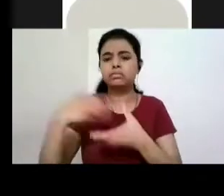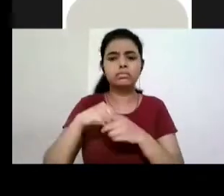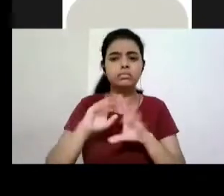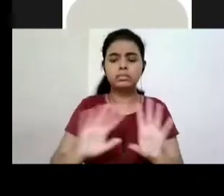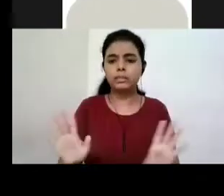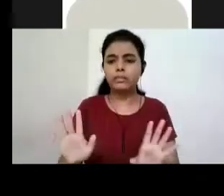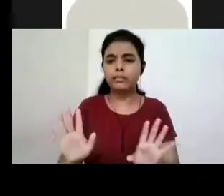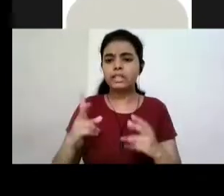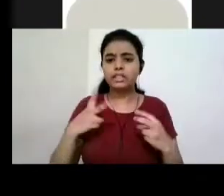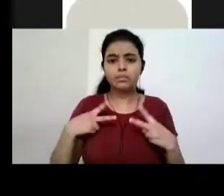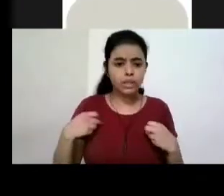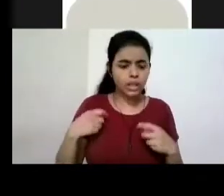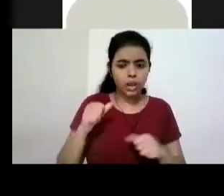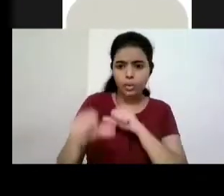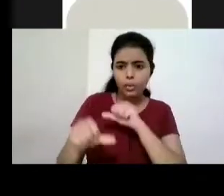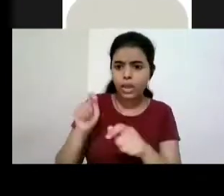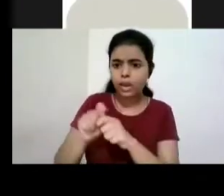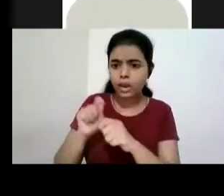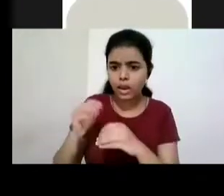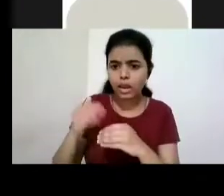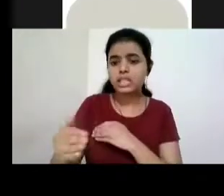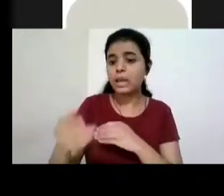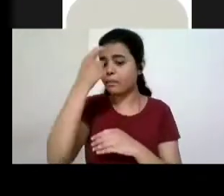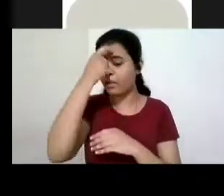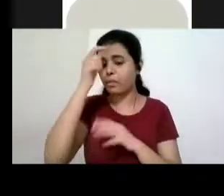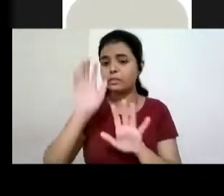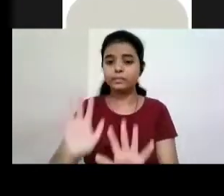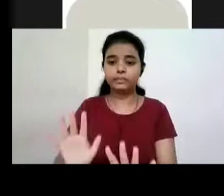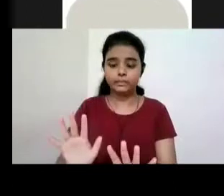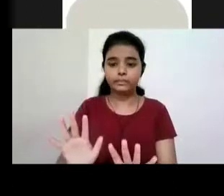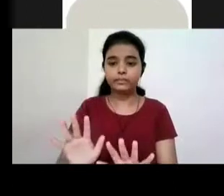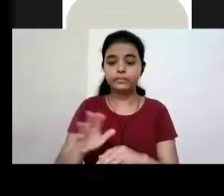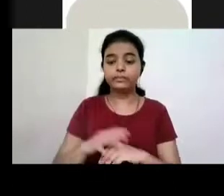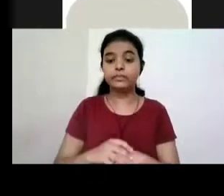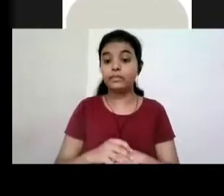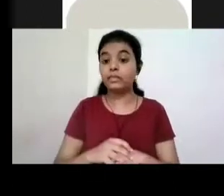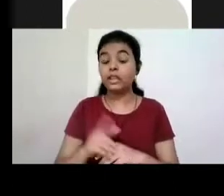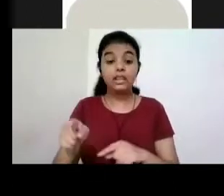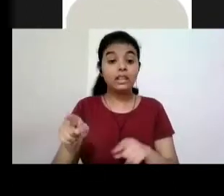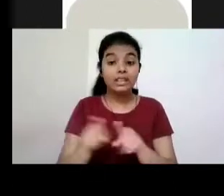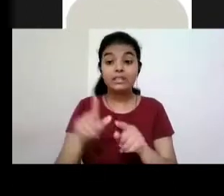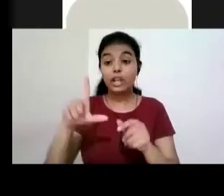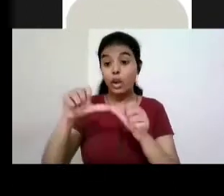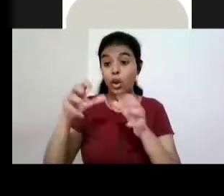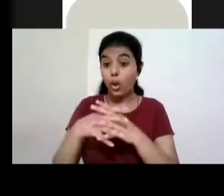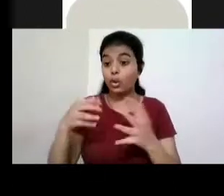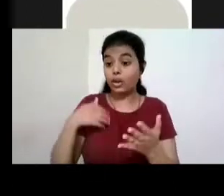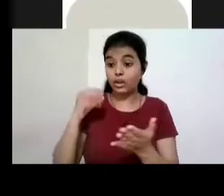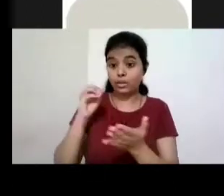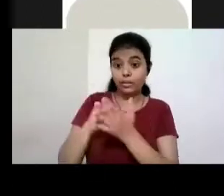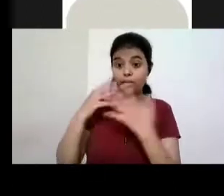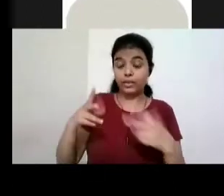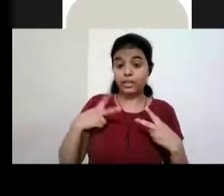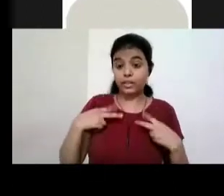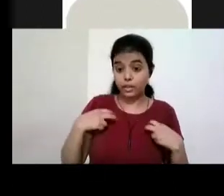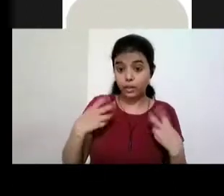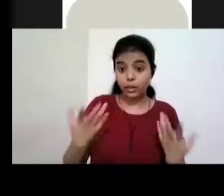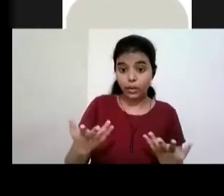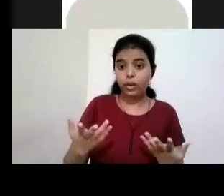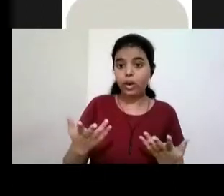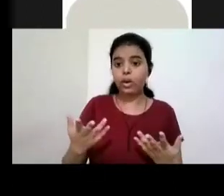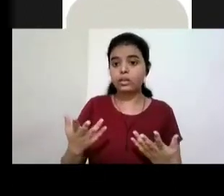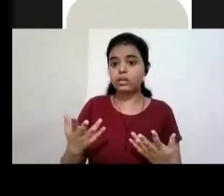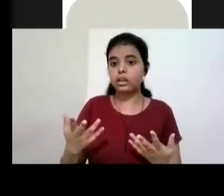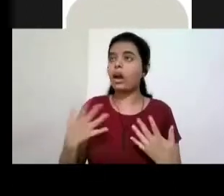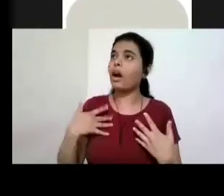through a legal mechanism is per se problematic. So just by obtaining legal recognition or recognition before the law,